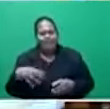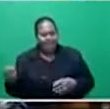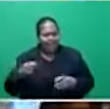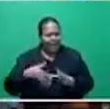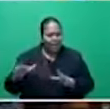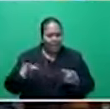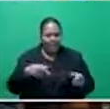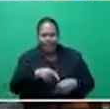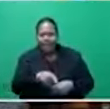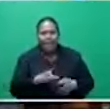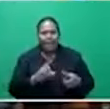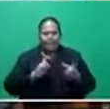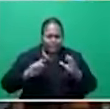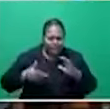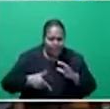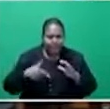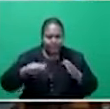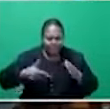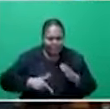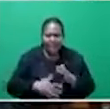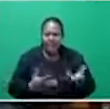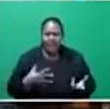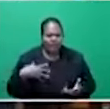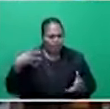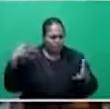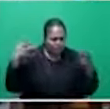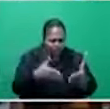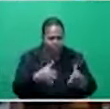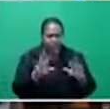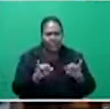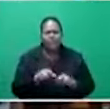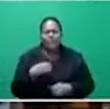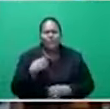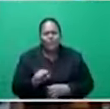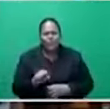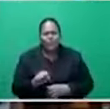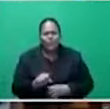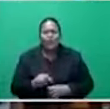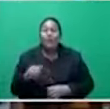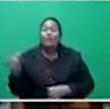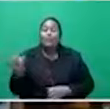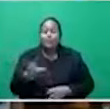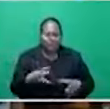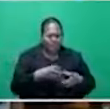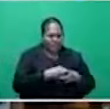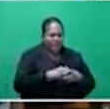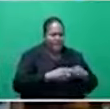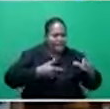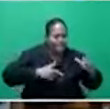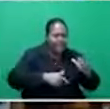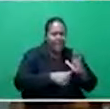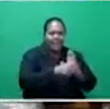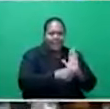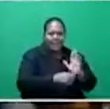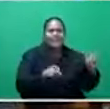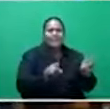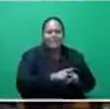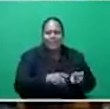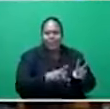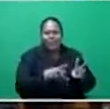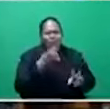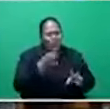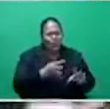deep-sea mining from Climate Change Act, let's go for it. But they do not understand that it should be in the Mining Act. In the same way, we don't put mining